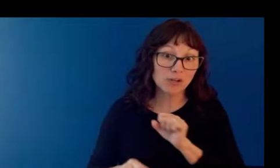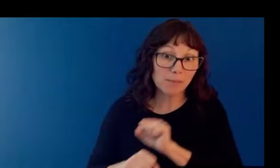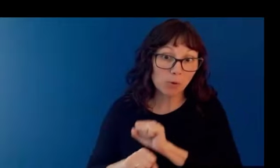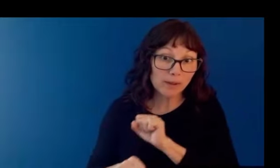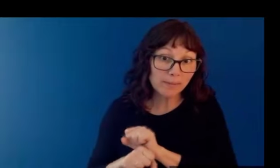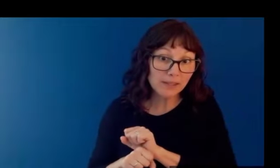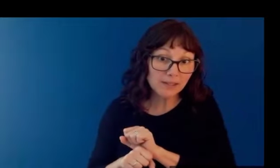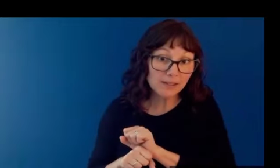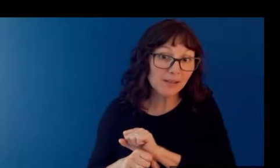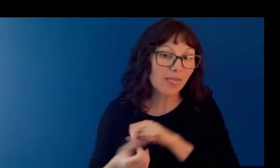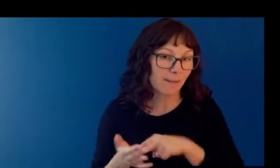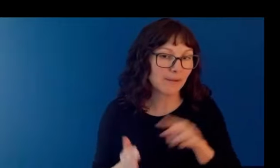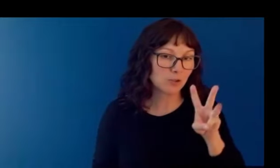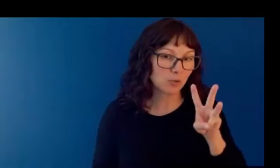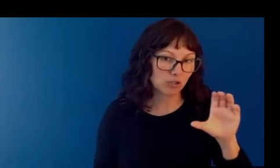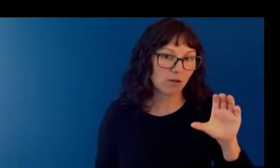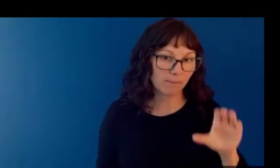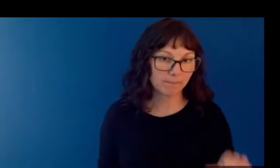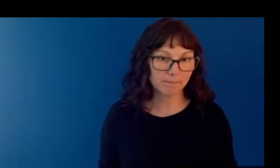comp.